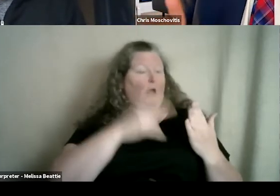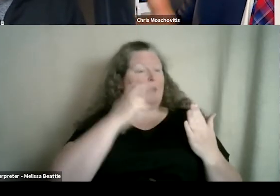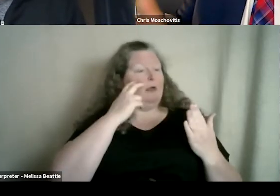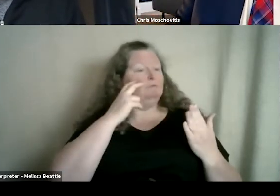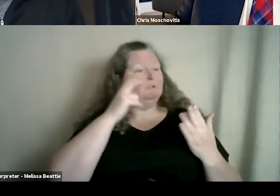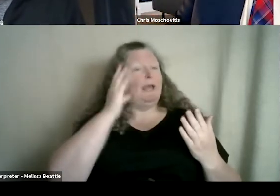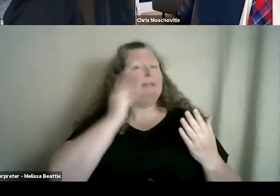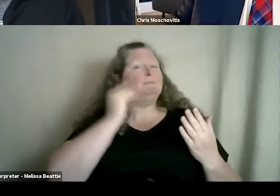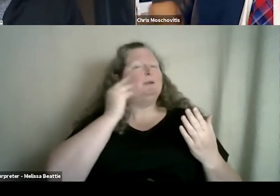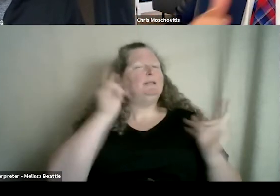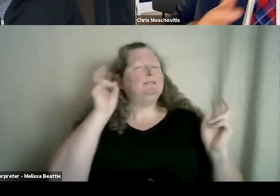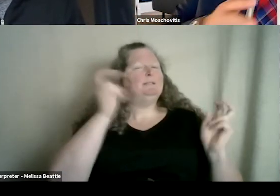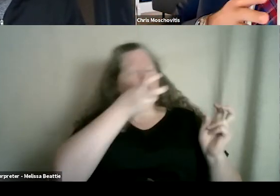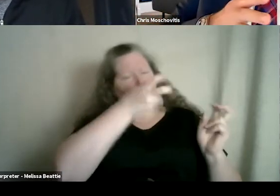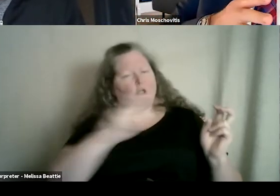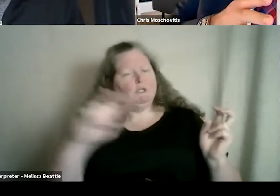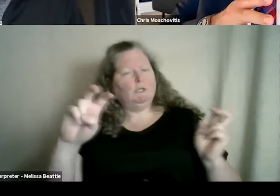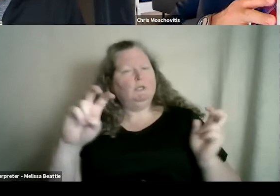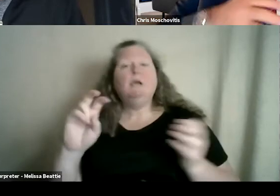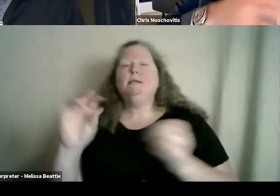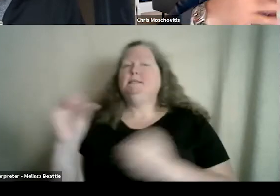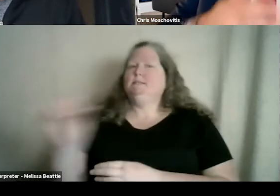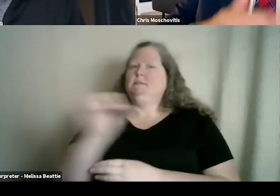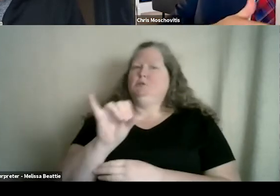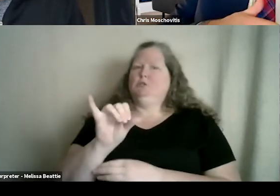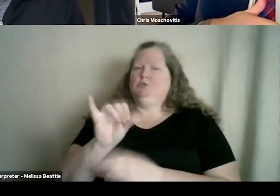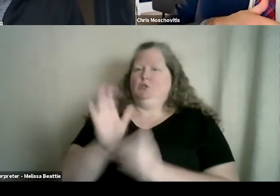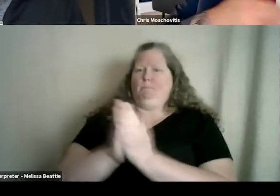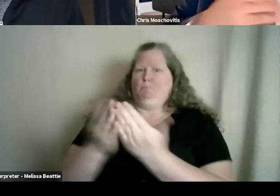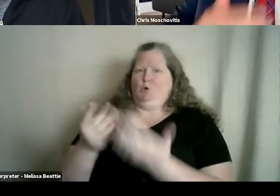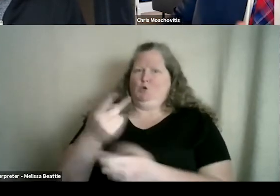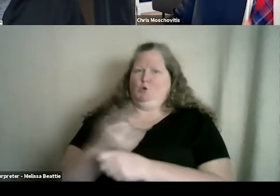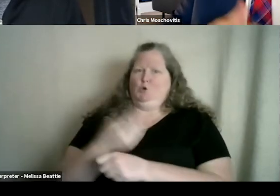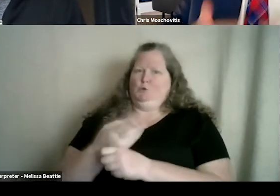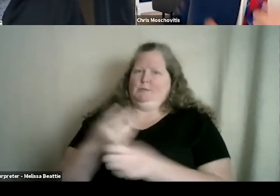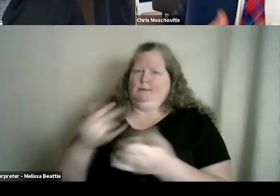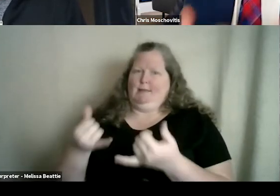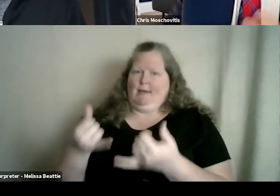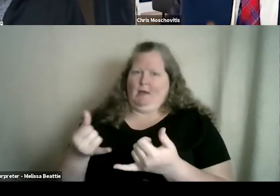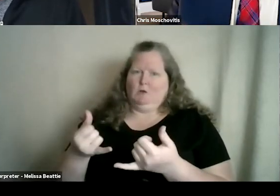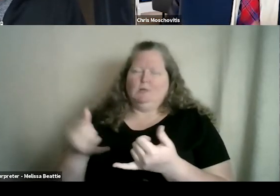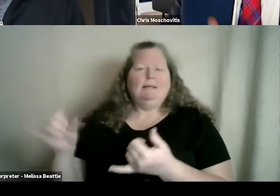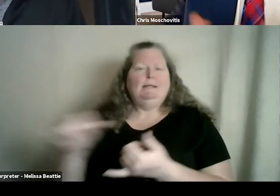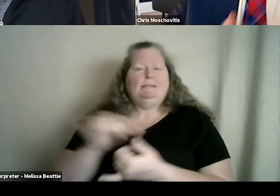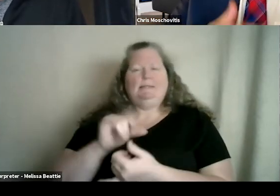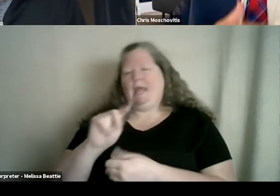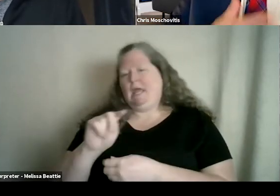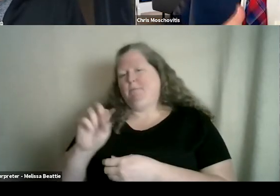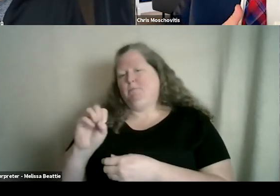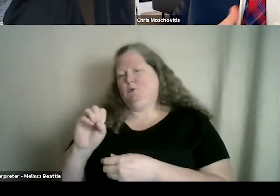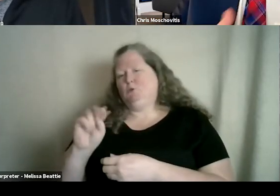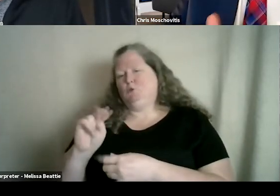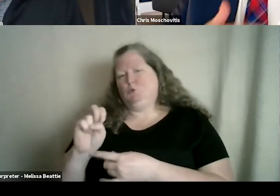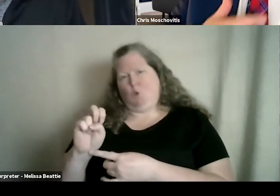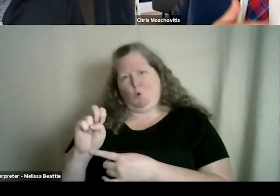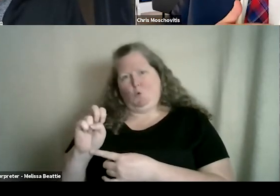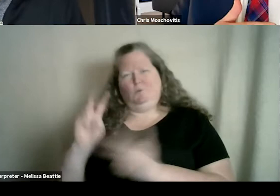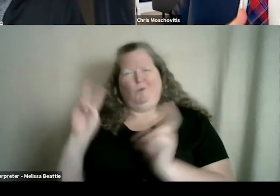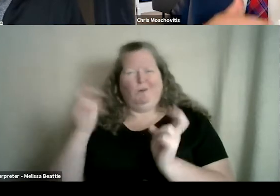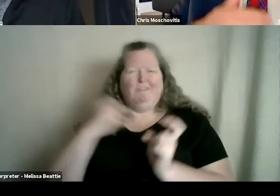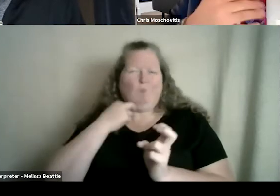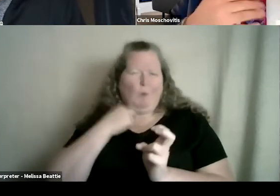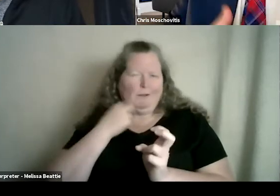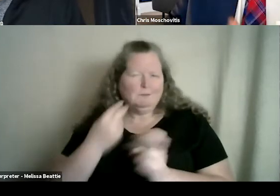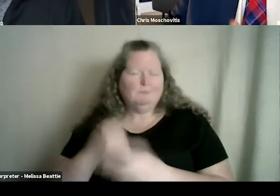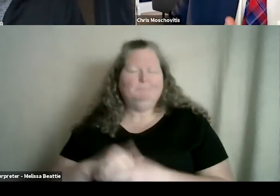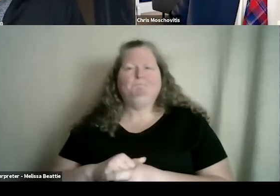book that you have read now. It is structured, it has the same tone and it has the same voice, the same kind of funny voice.